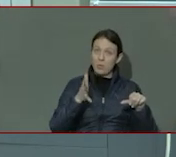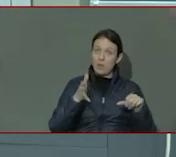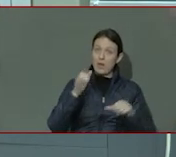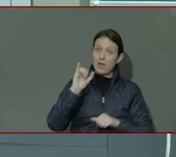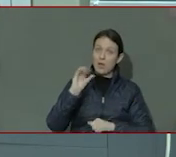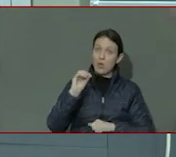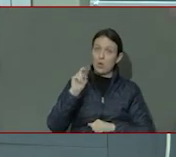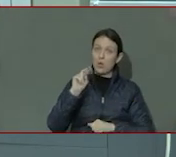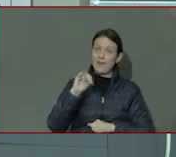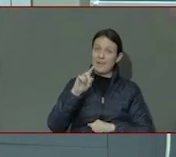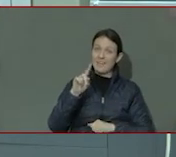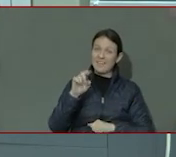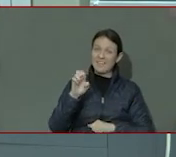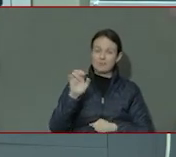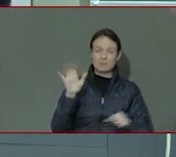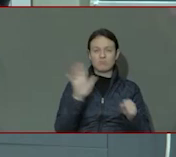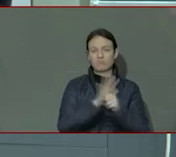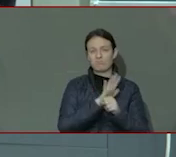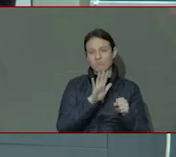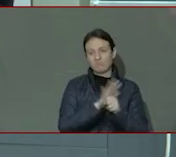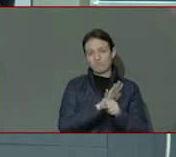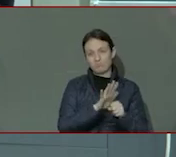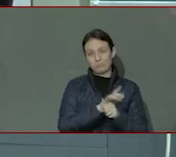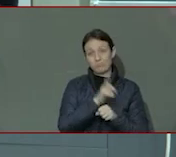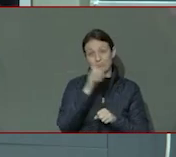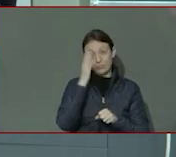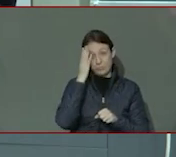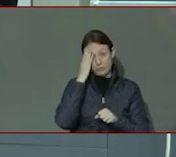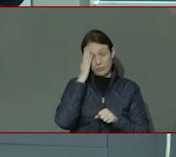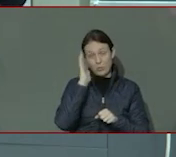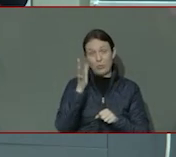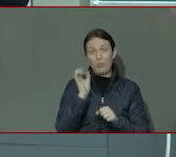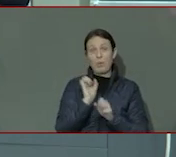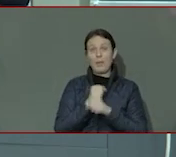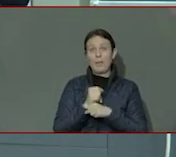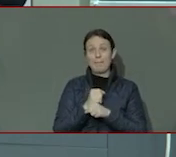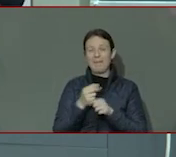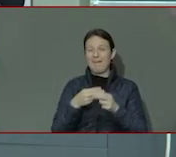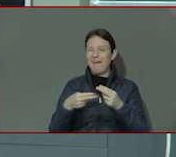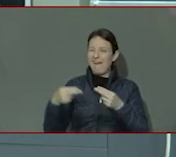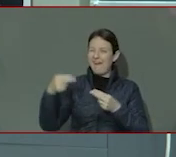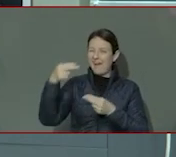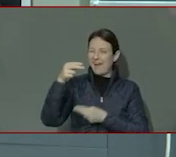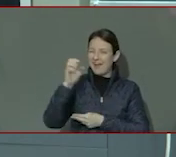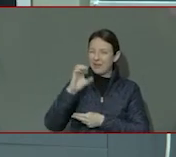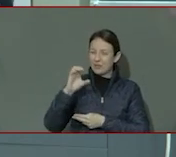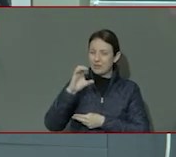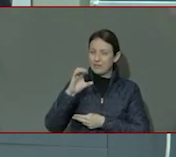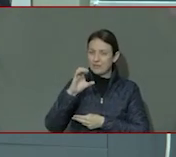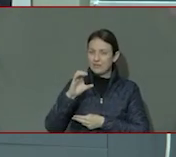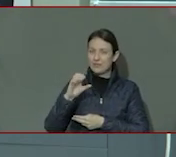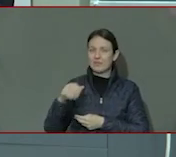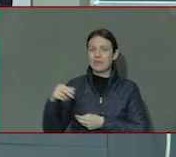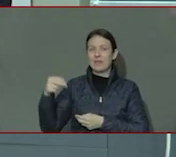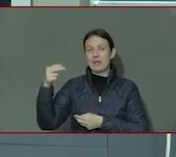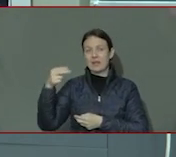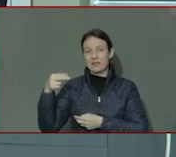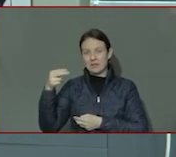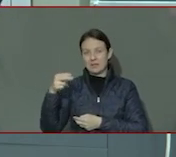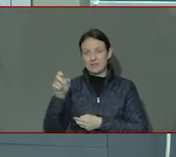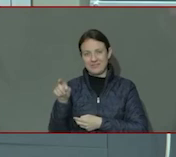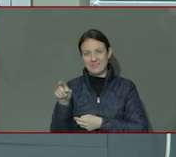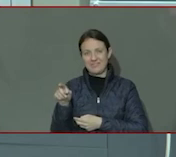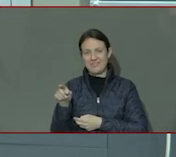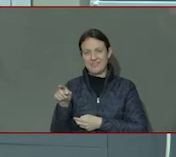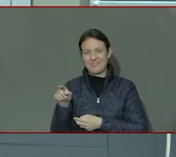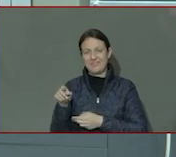ionize completely, which means it will form a high concentration of hydronium ions in solution, correct?